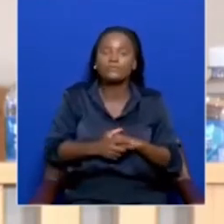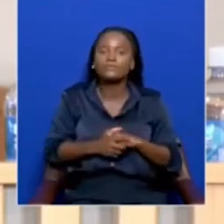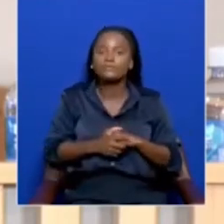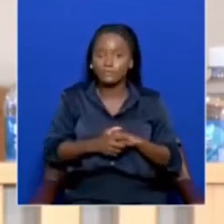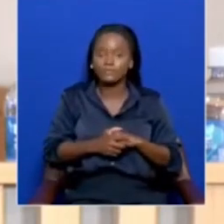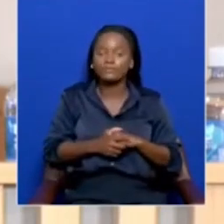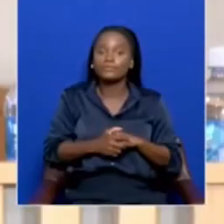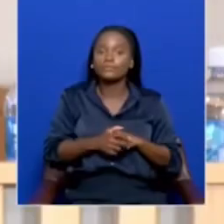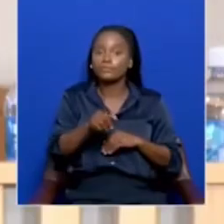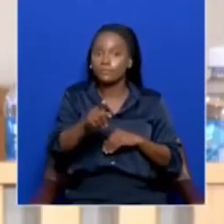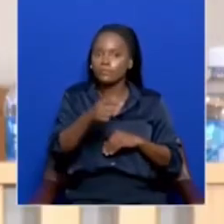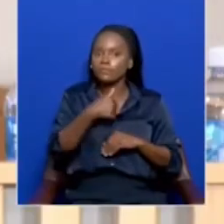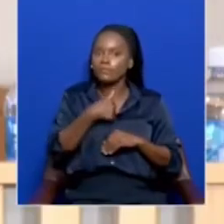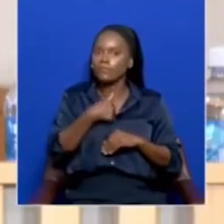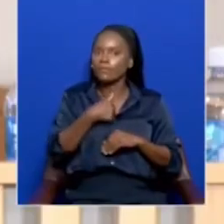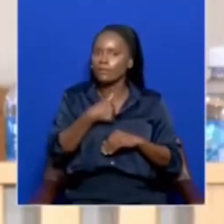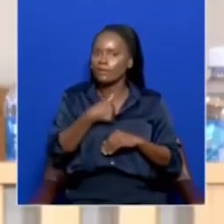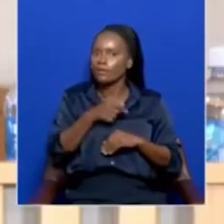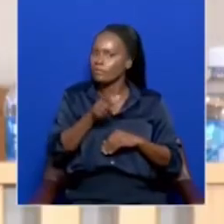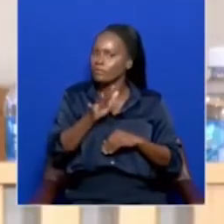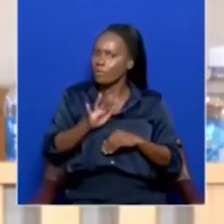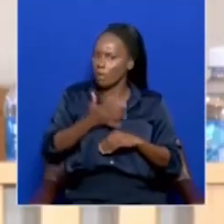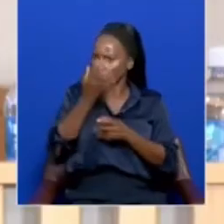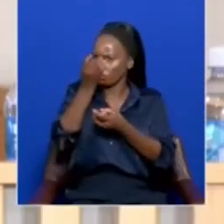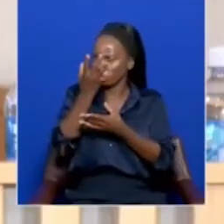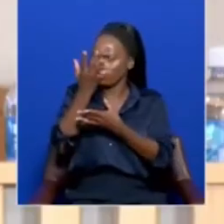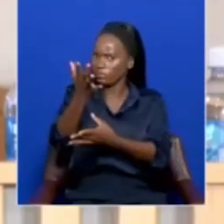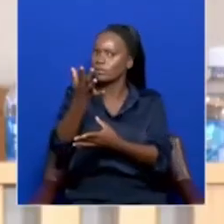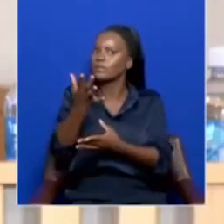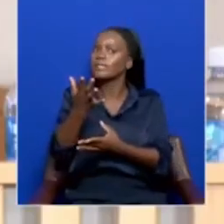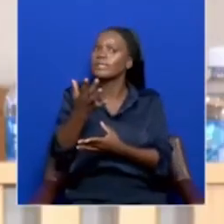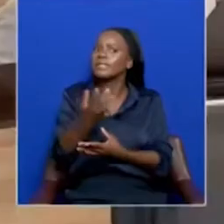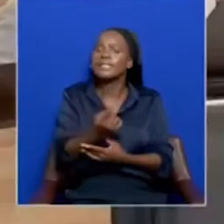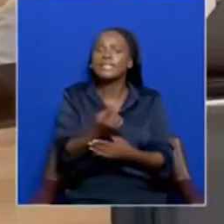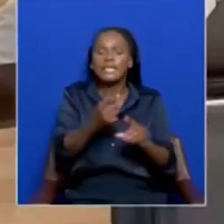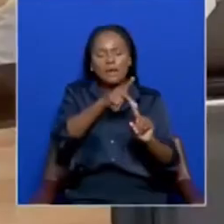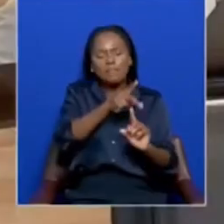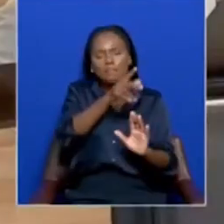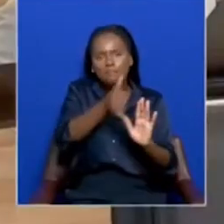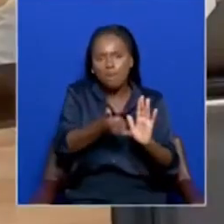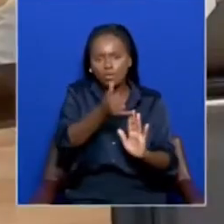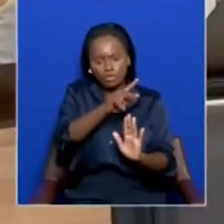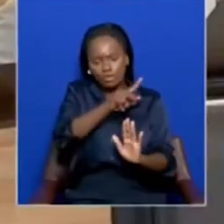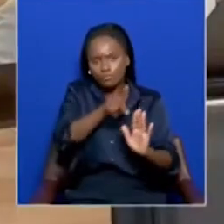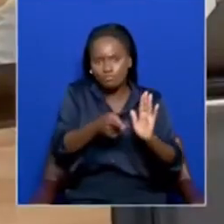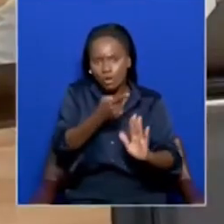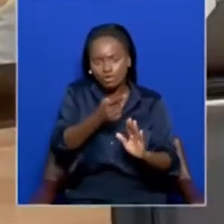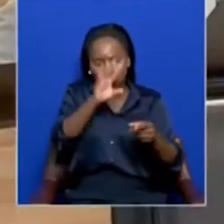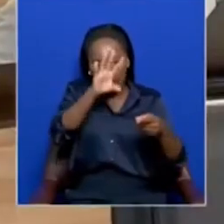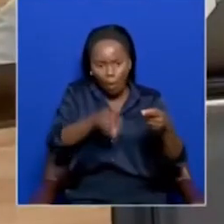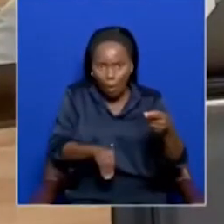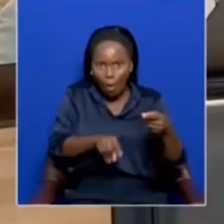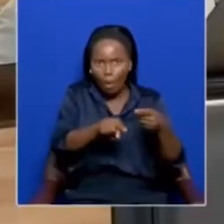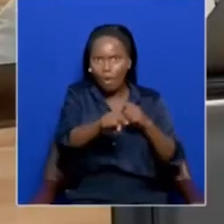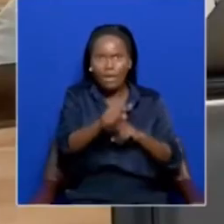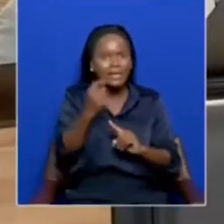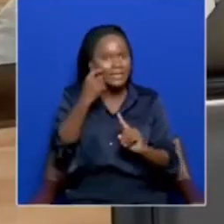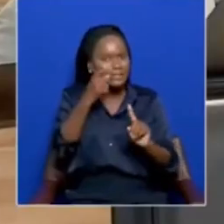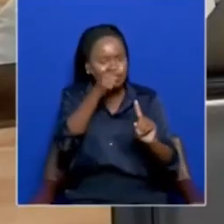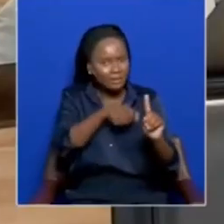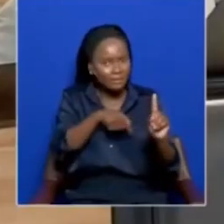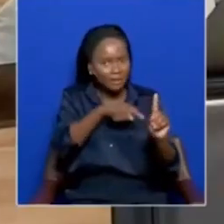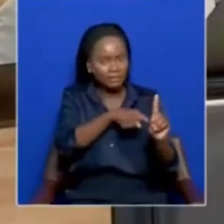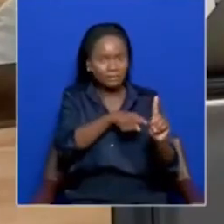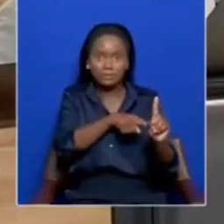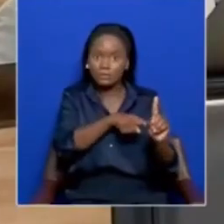worked never had less than 20 most wanted suspects and dangerous suspects. And I must